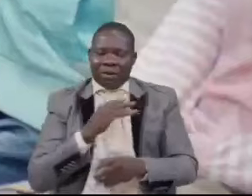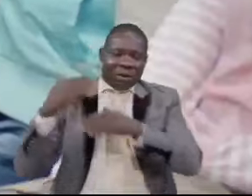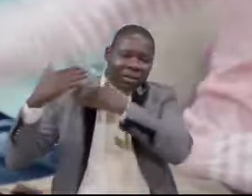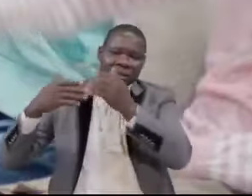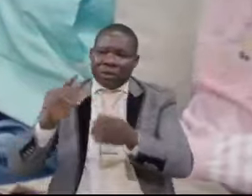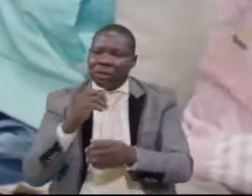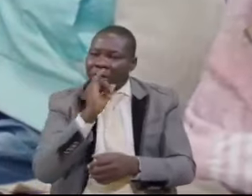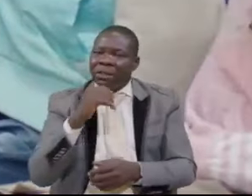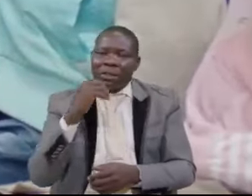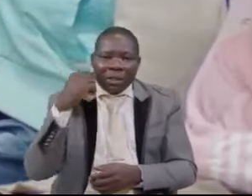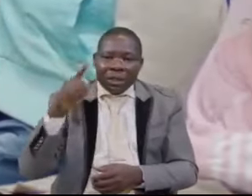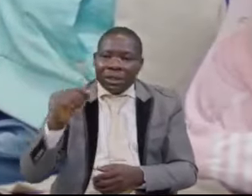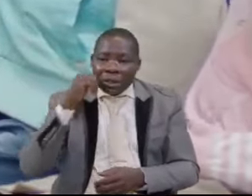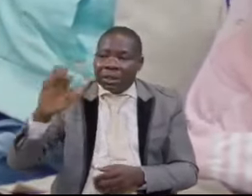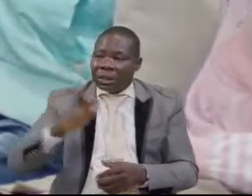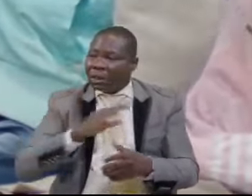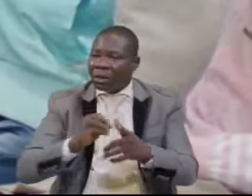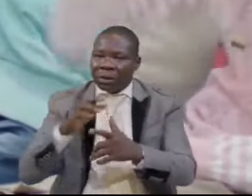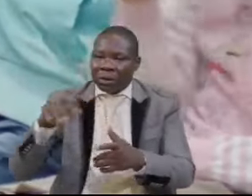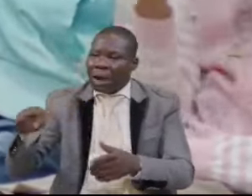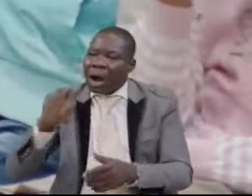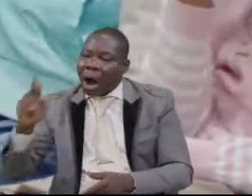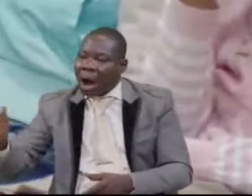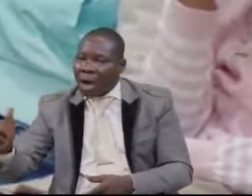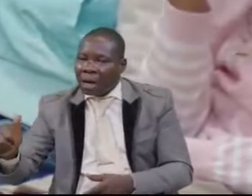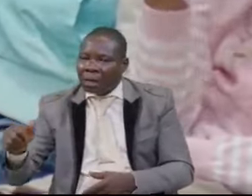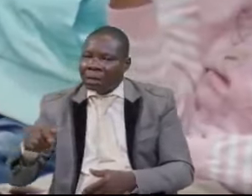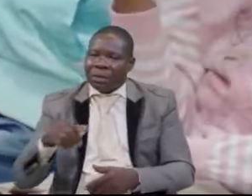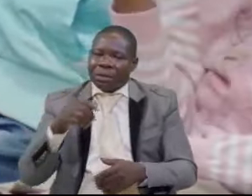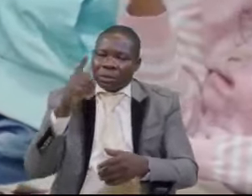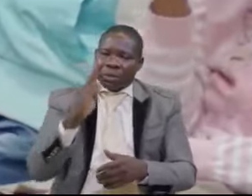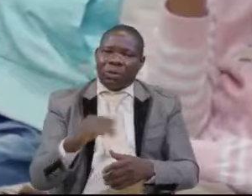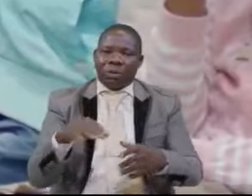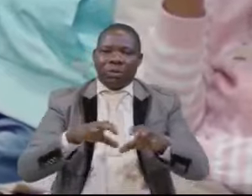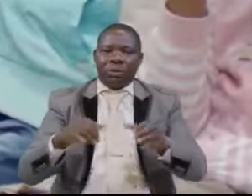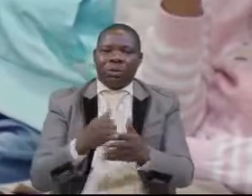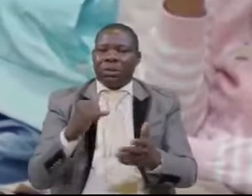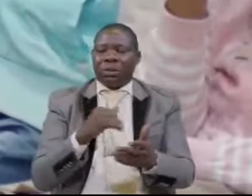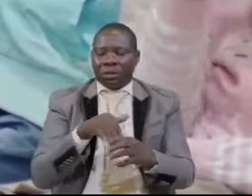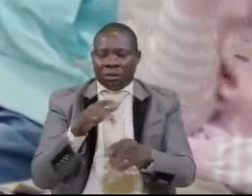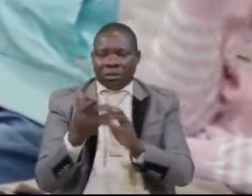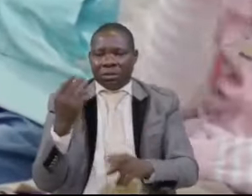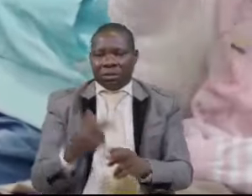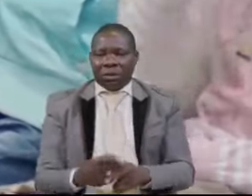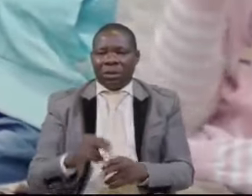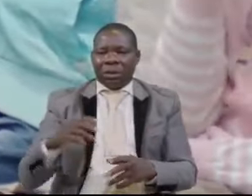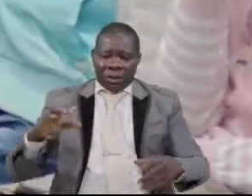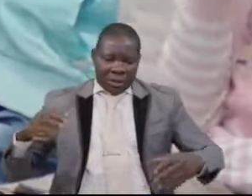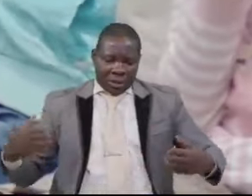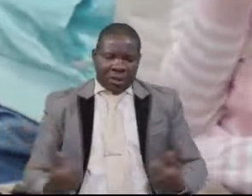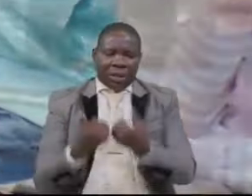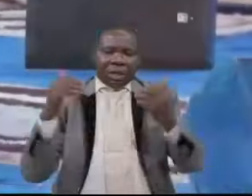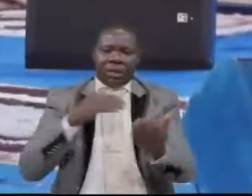life. Reach an age and toughened to be exceptional. You cannot